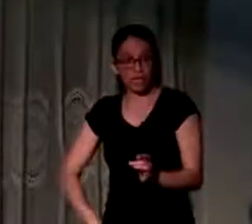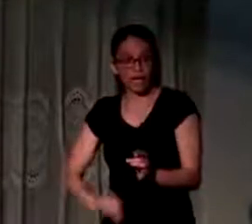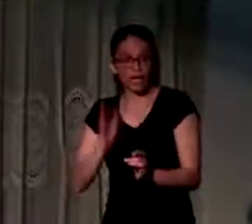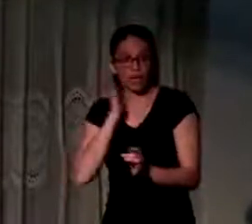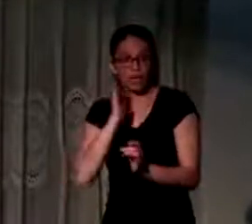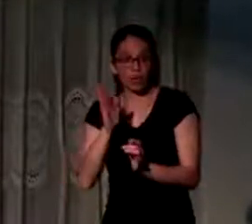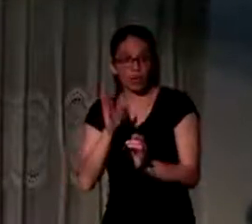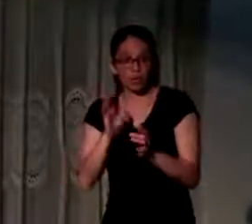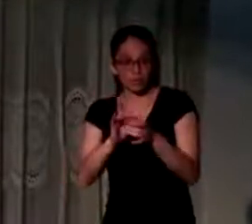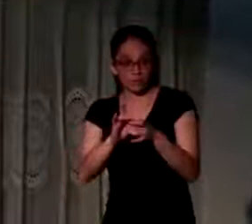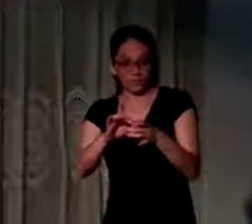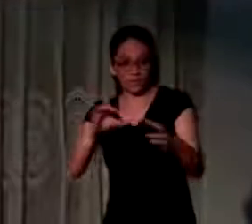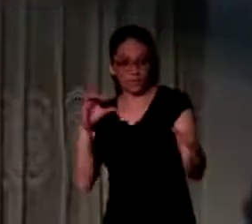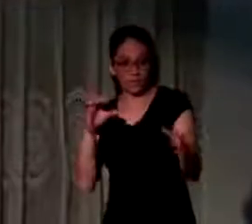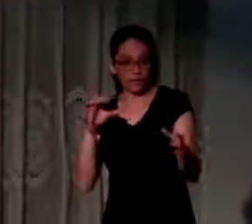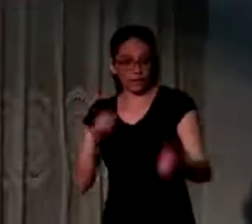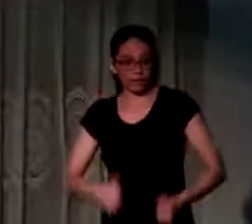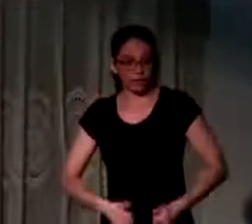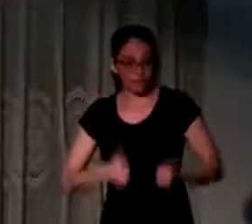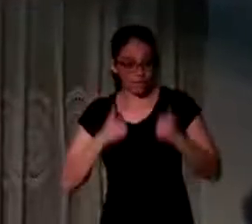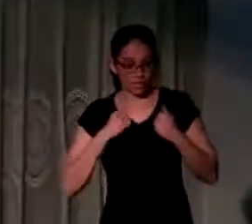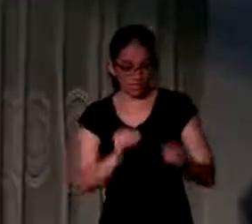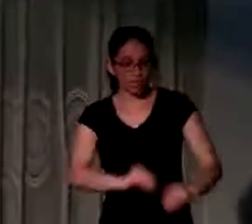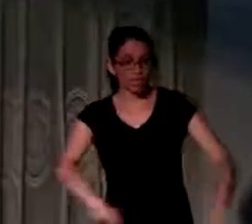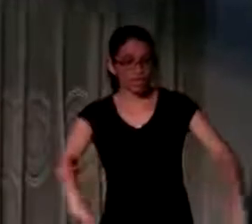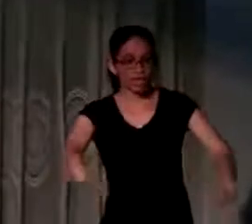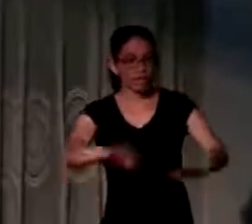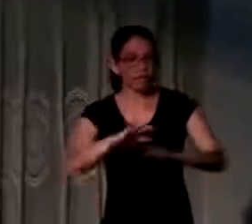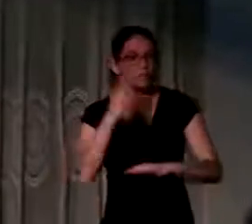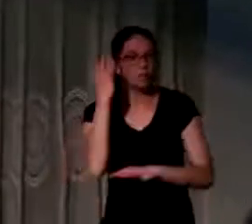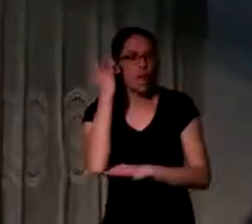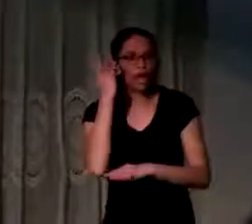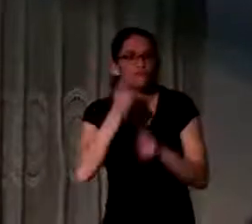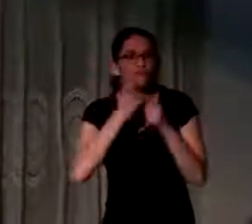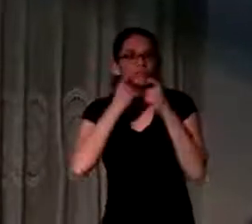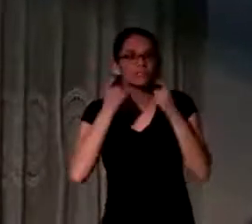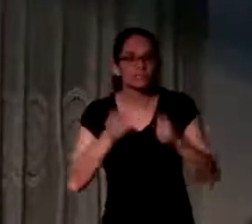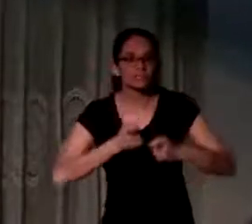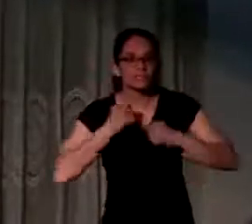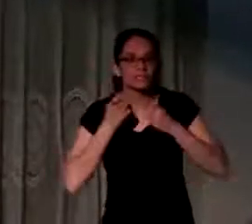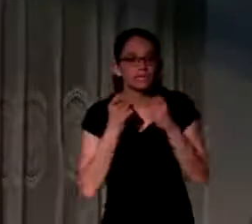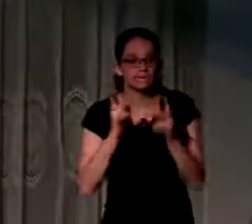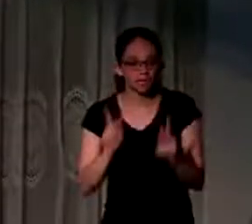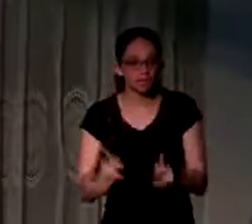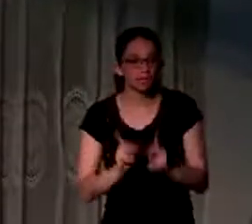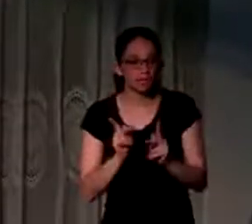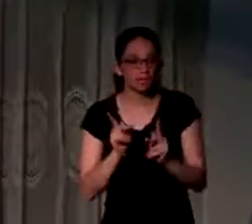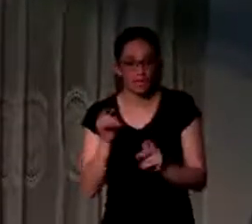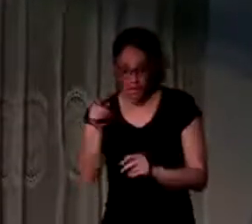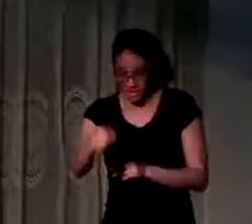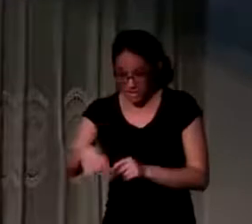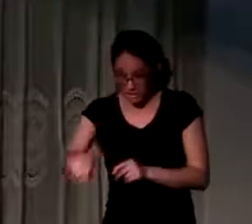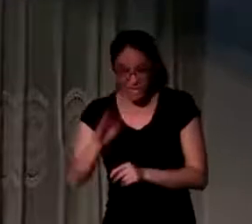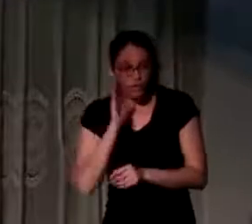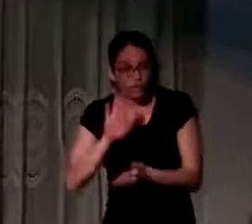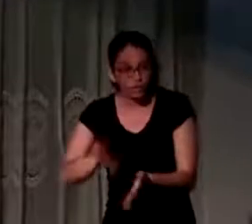living for the sins of my people. This Messiah will die, but not for his